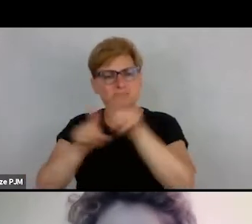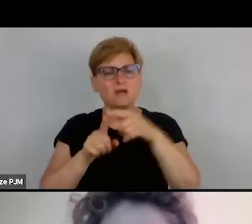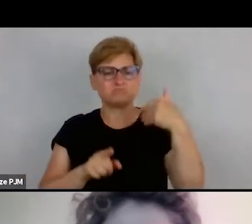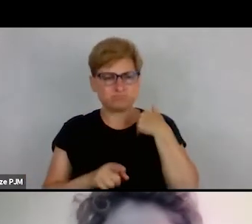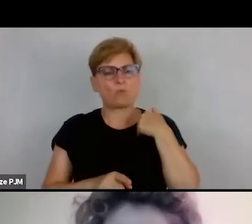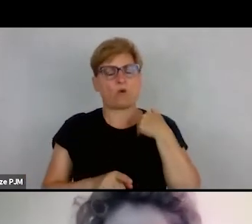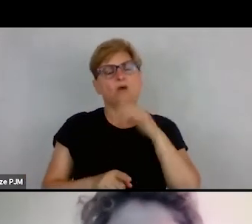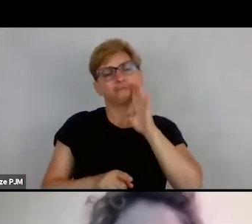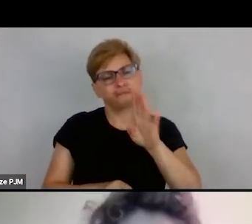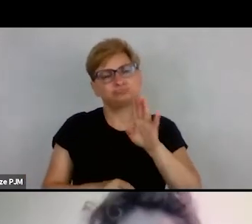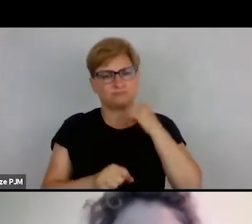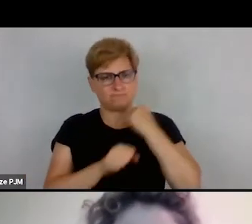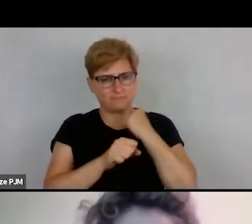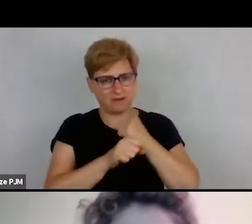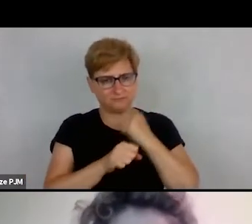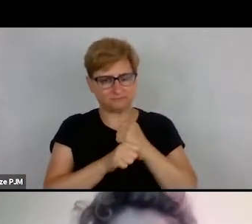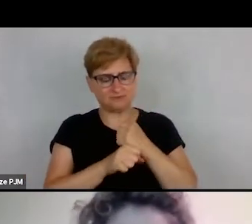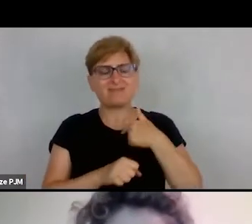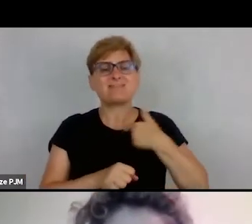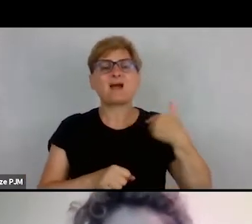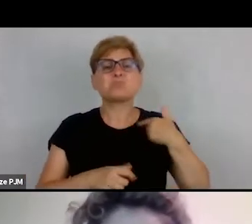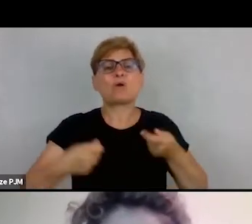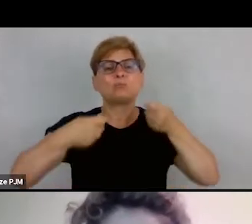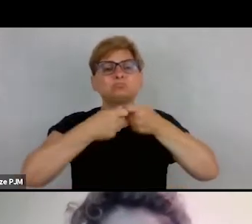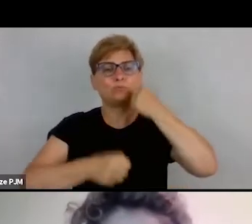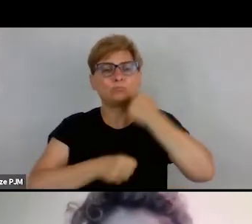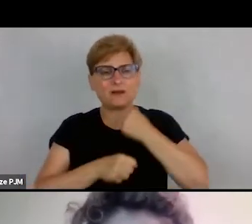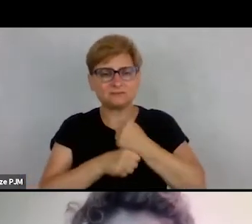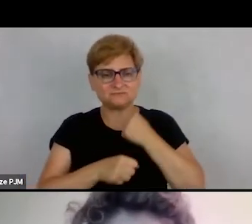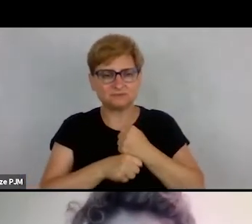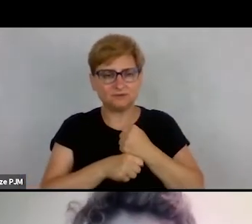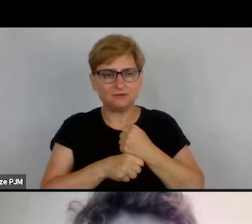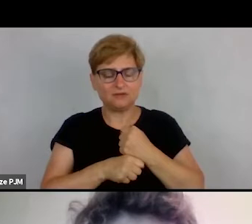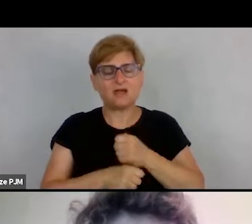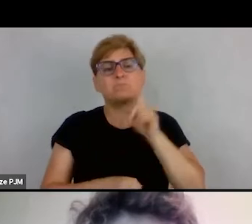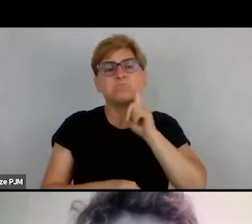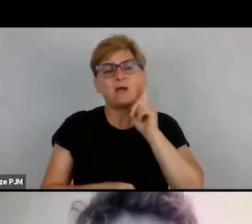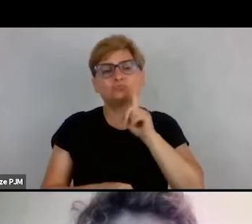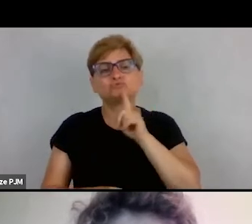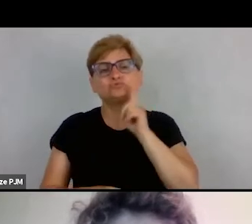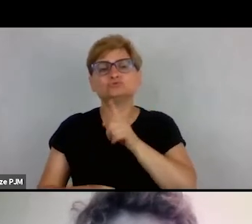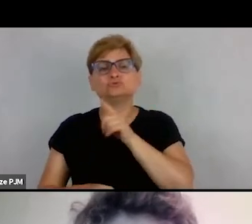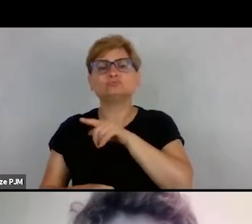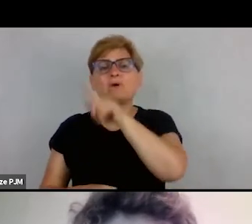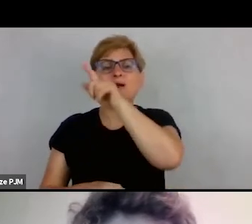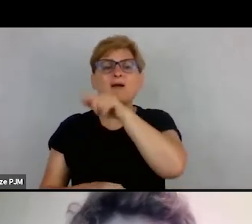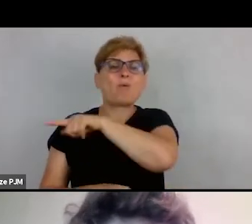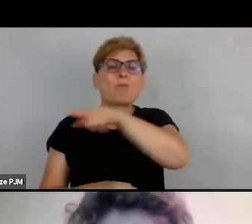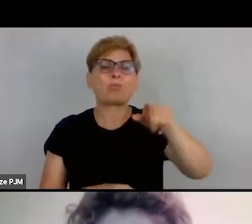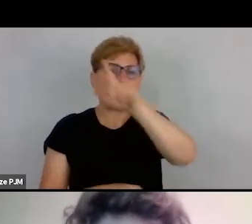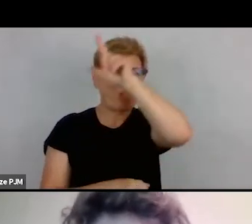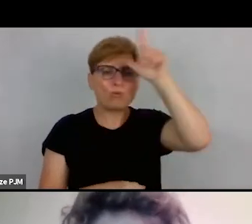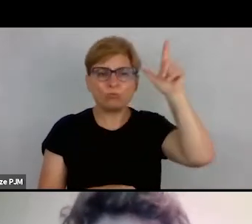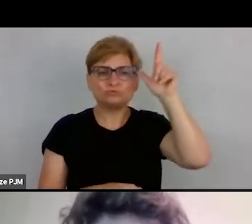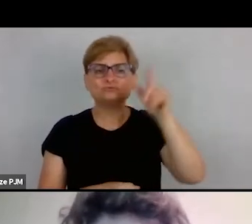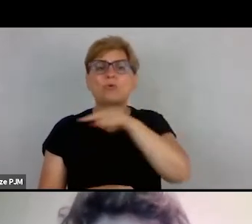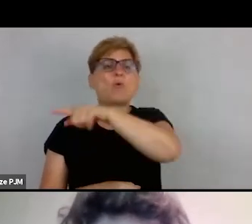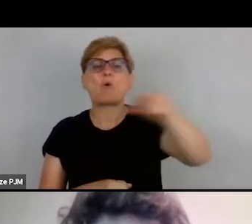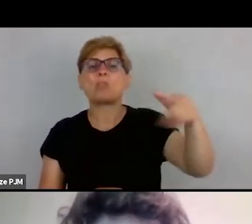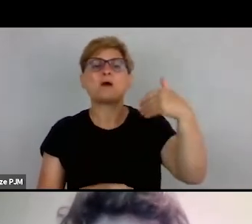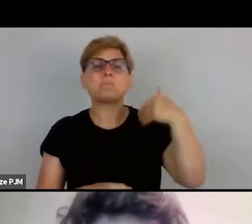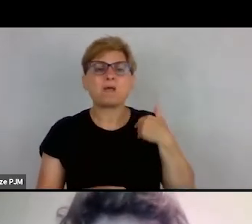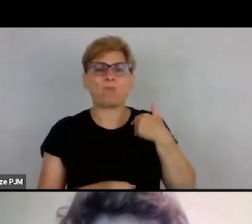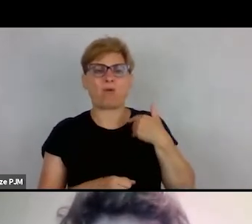perpetrating against their mothers for the most part, or violence that they themselves experienced, very often at the hands of a